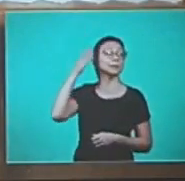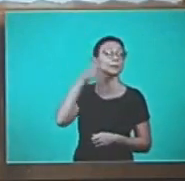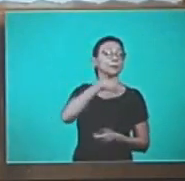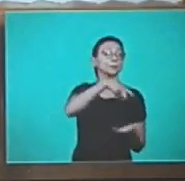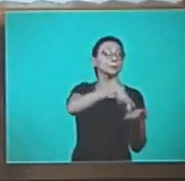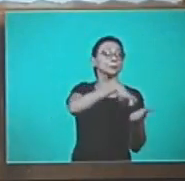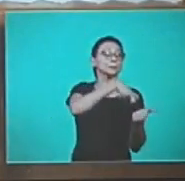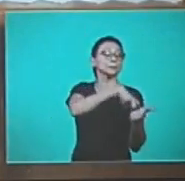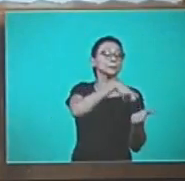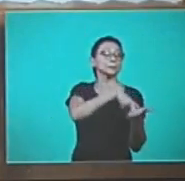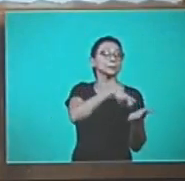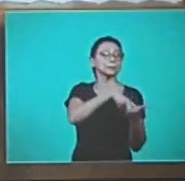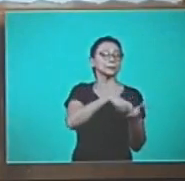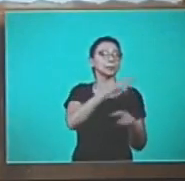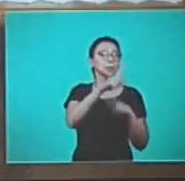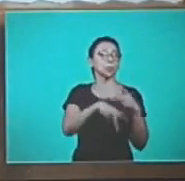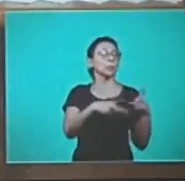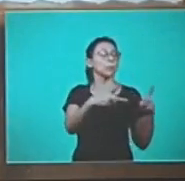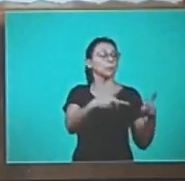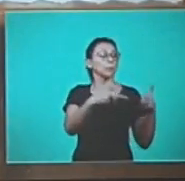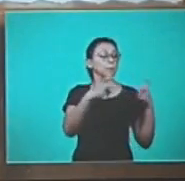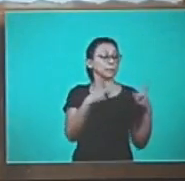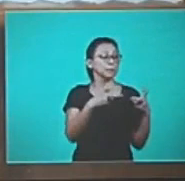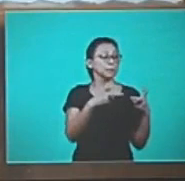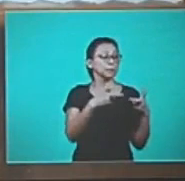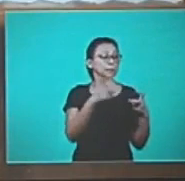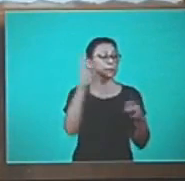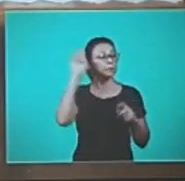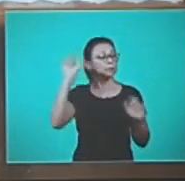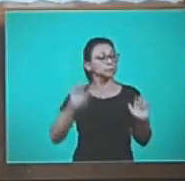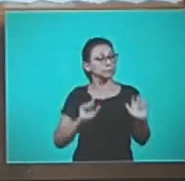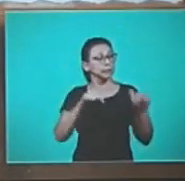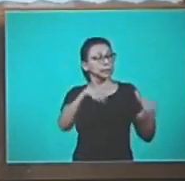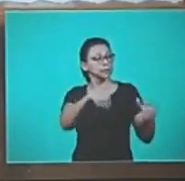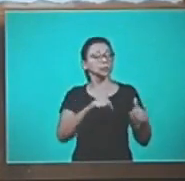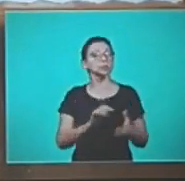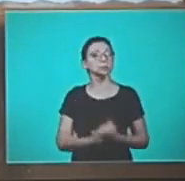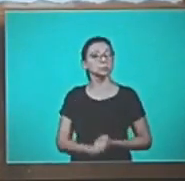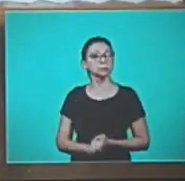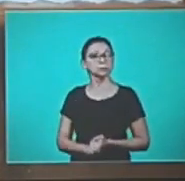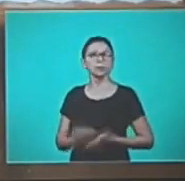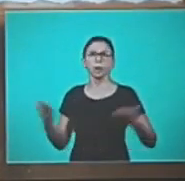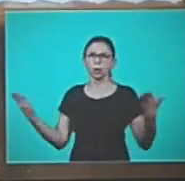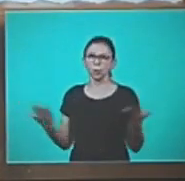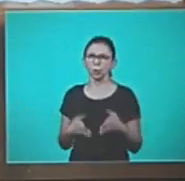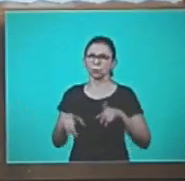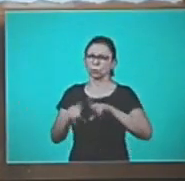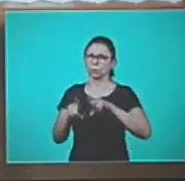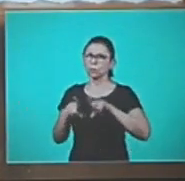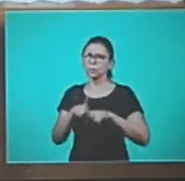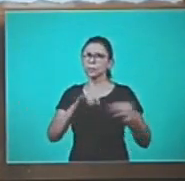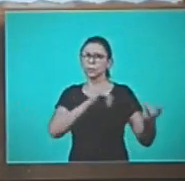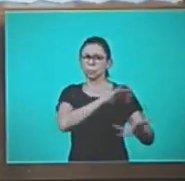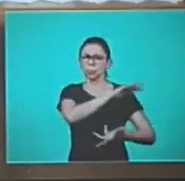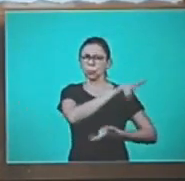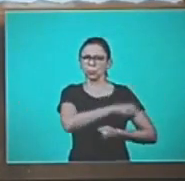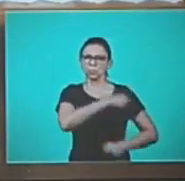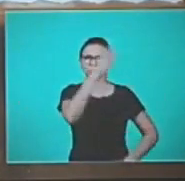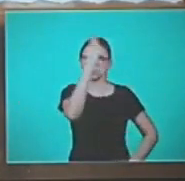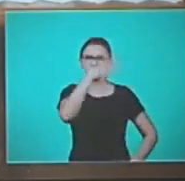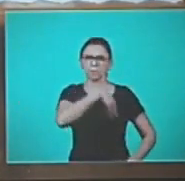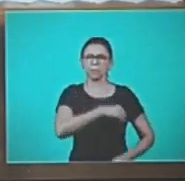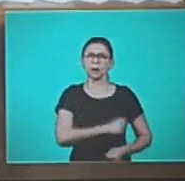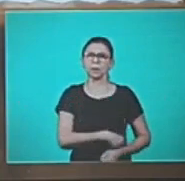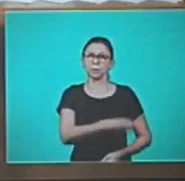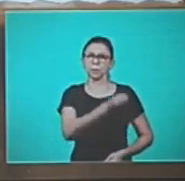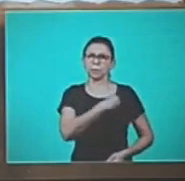being, the signs, the critical signs that we see out there, they're all signs, so that the church would get ready. Because